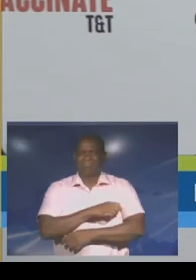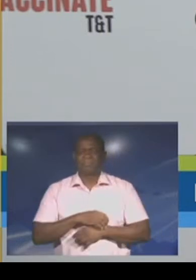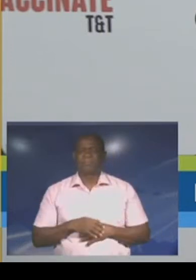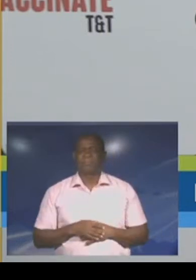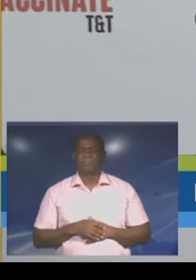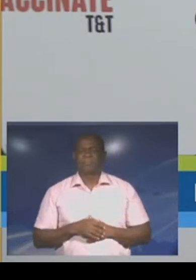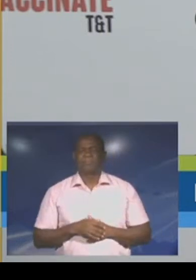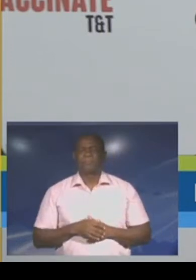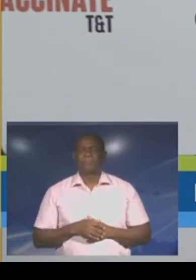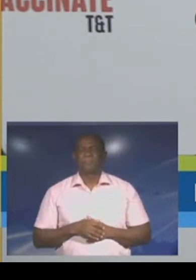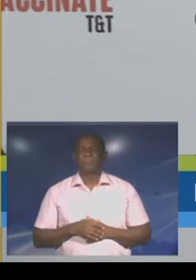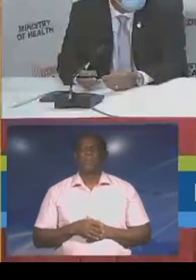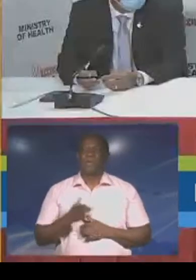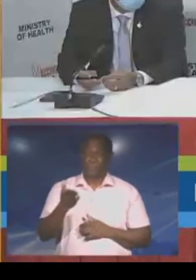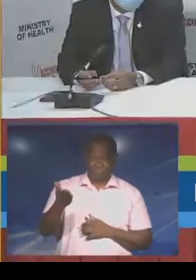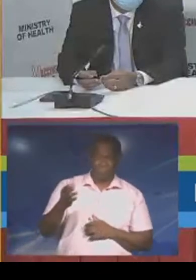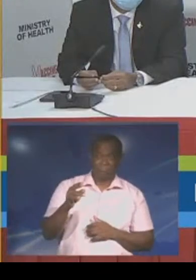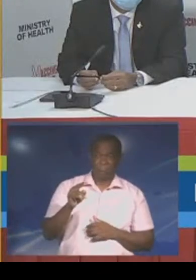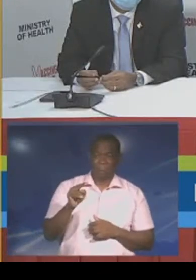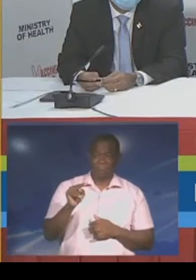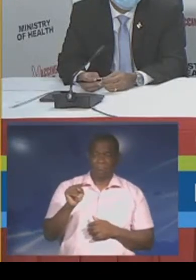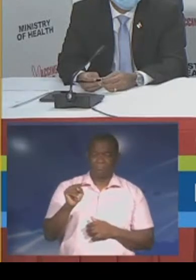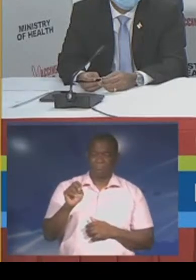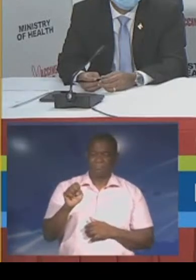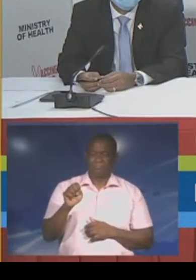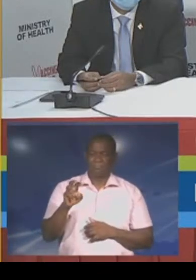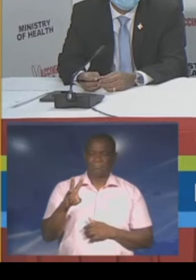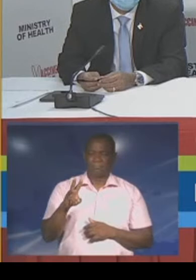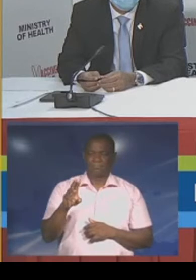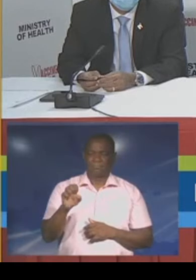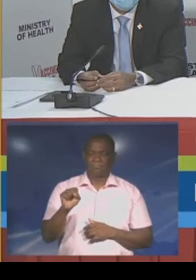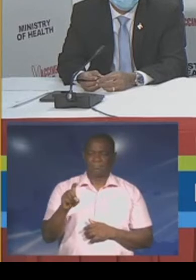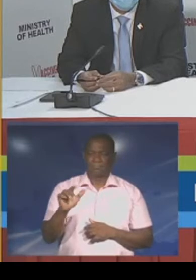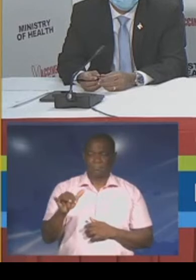No, we go to Newsday. Newsday, we're ready for your follow-up question.